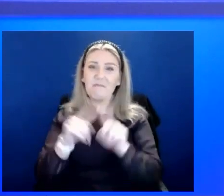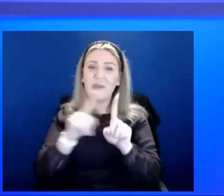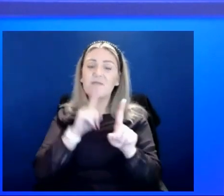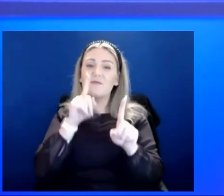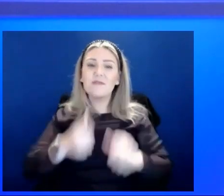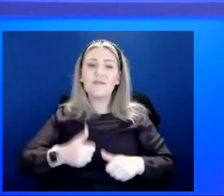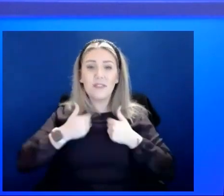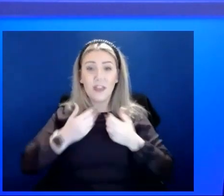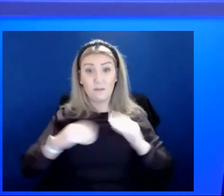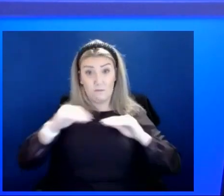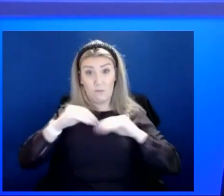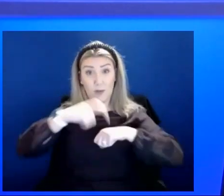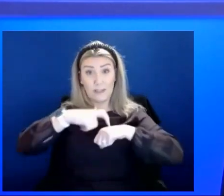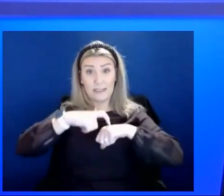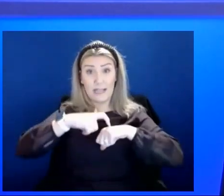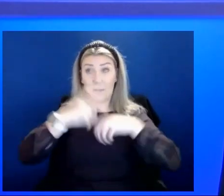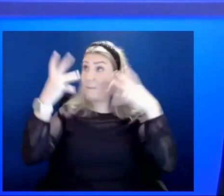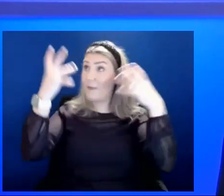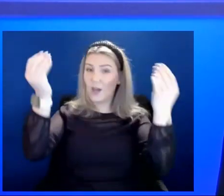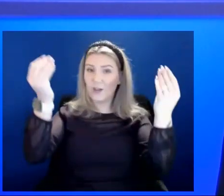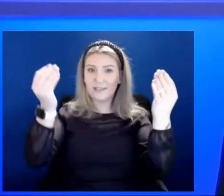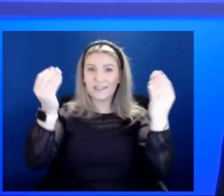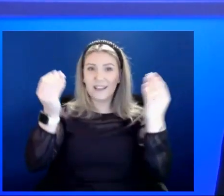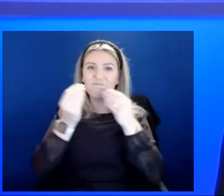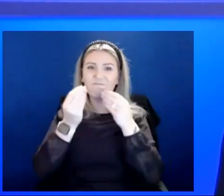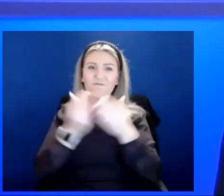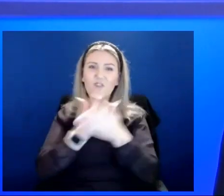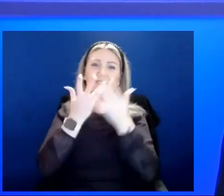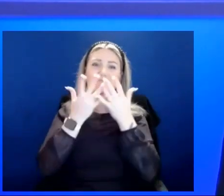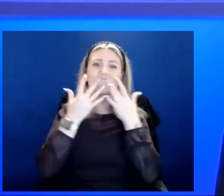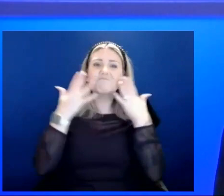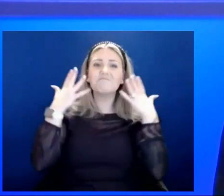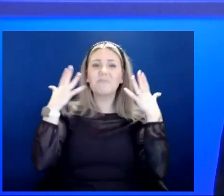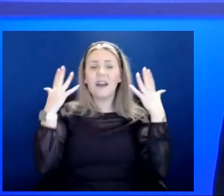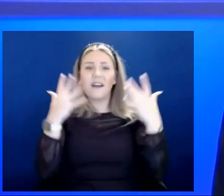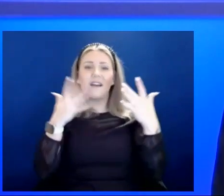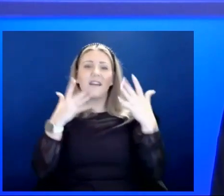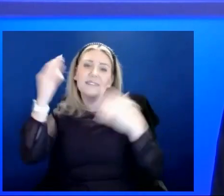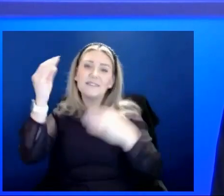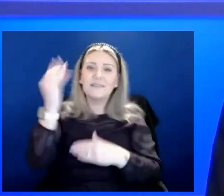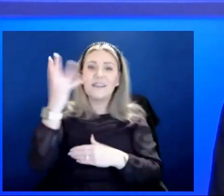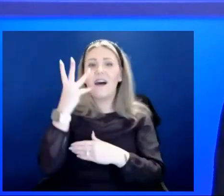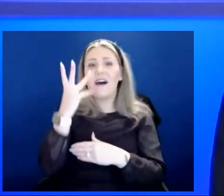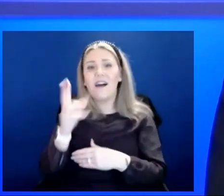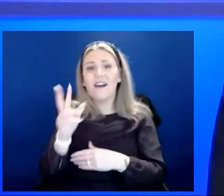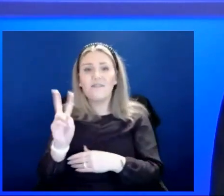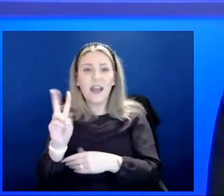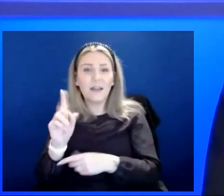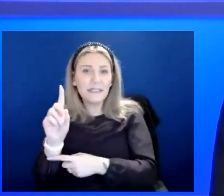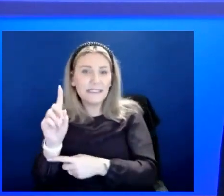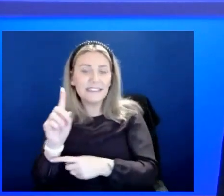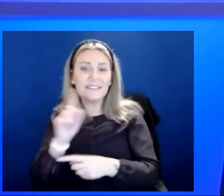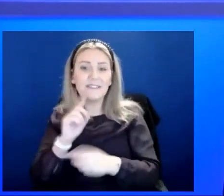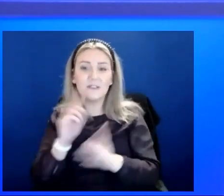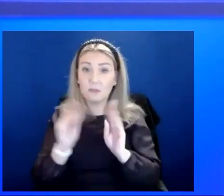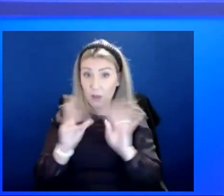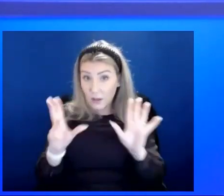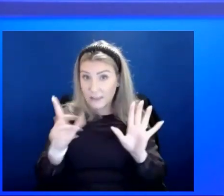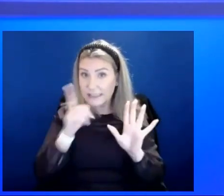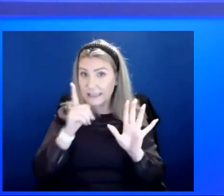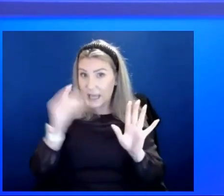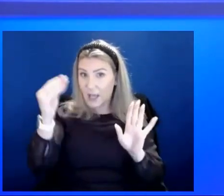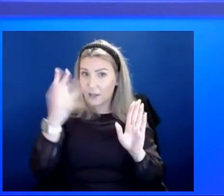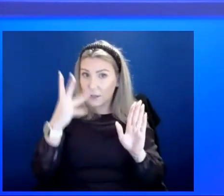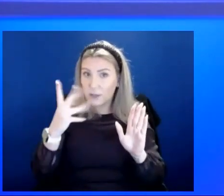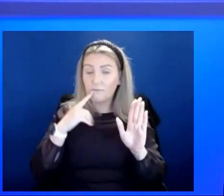spend outside, getting fresh air, getting some sun, vitamin D, obviously don't get burnt.